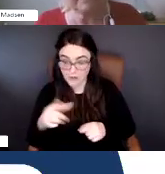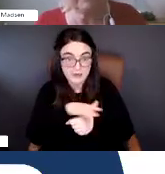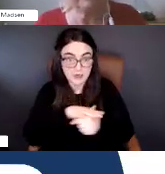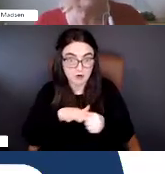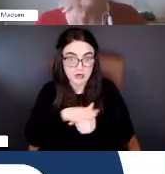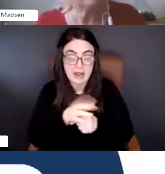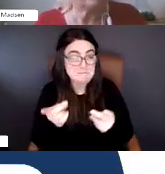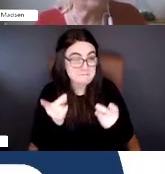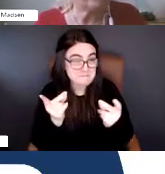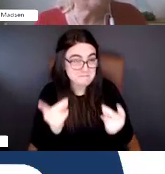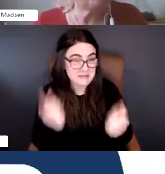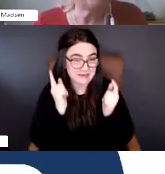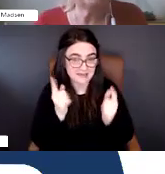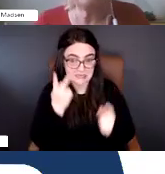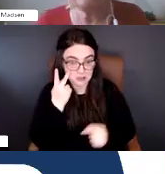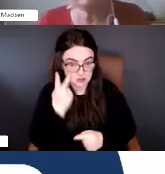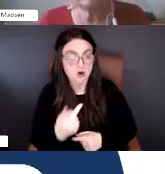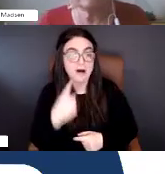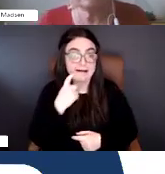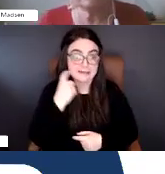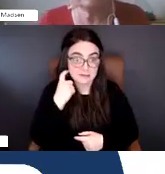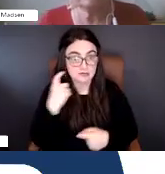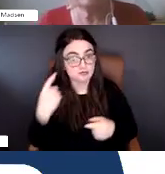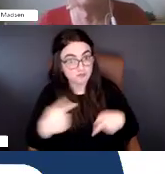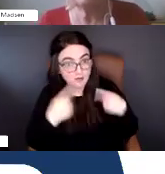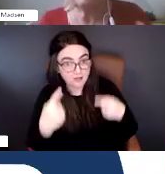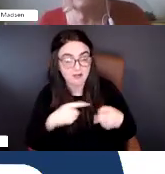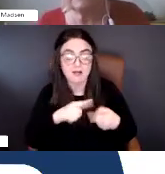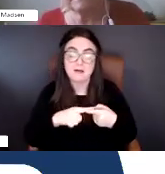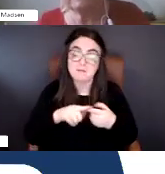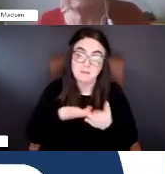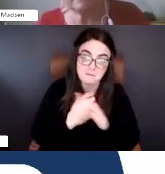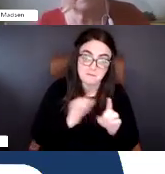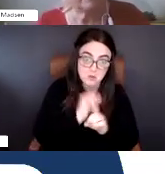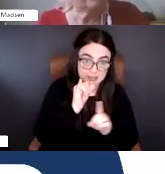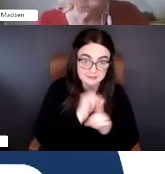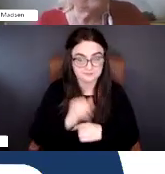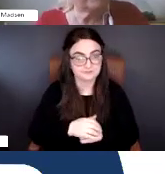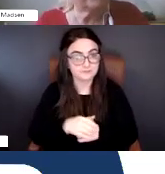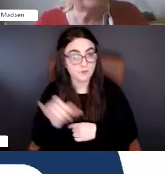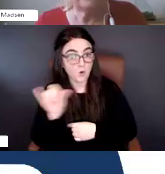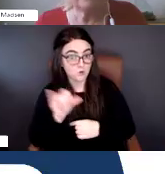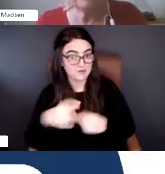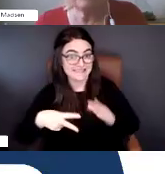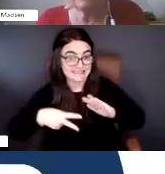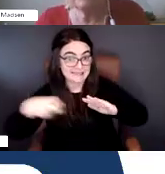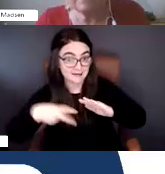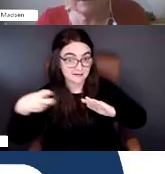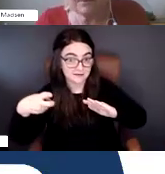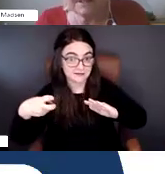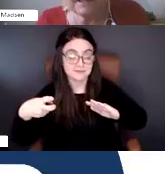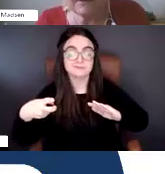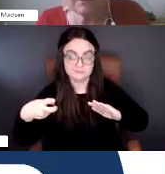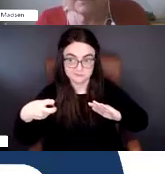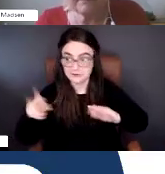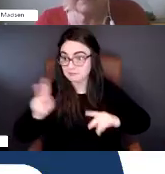immediately. We also found, for example, stealing, that it was because people at